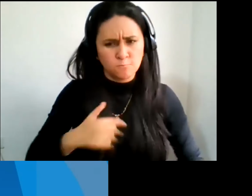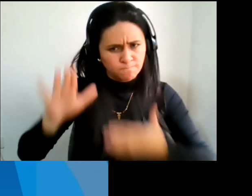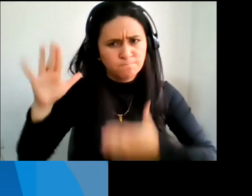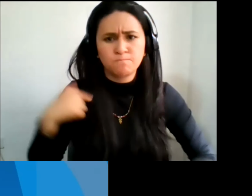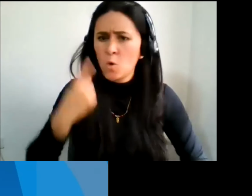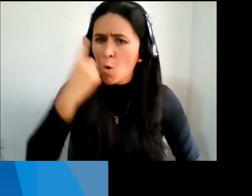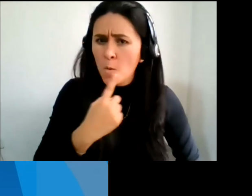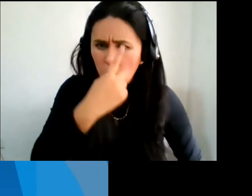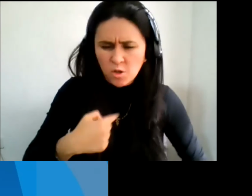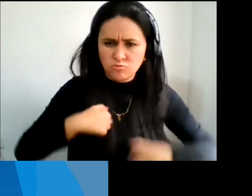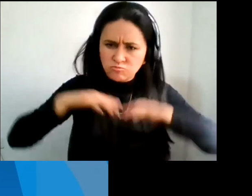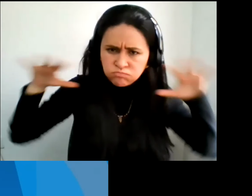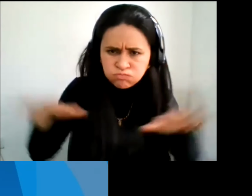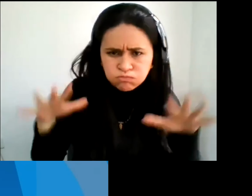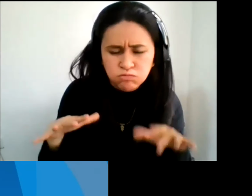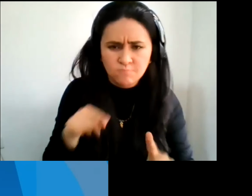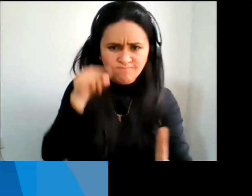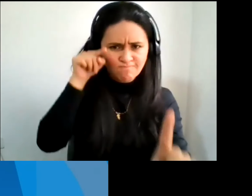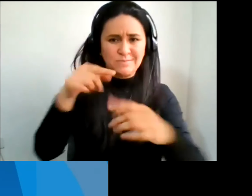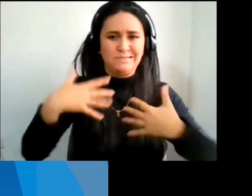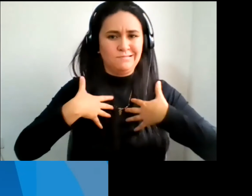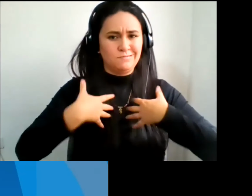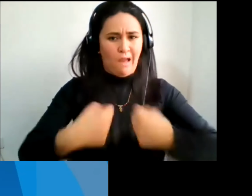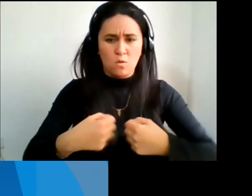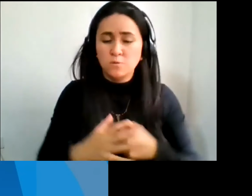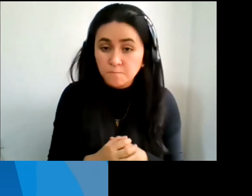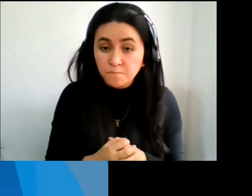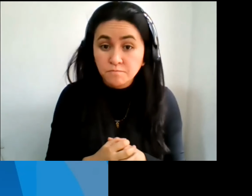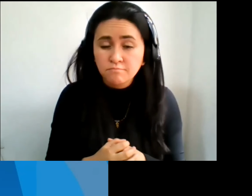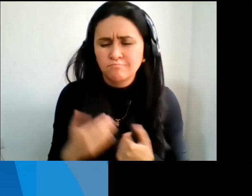in the problem of public health. And I want to thank